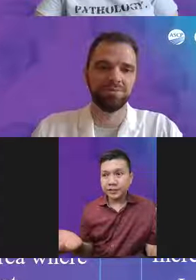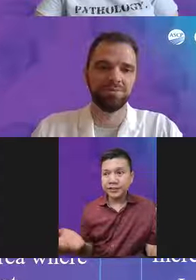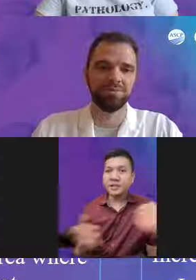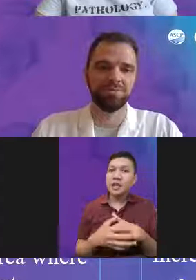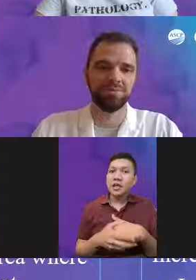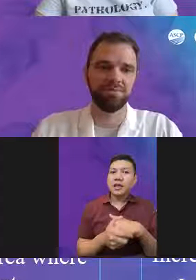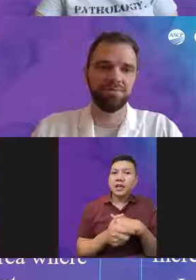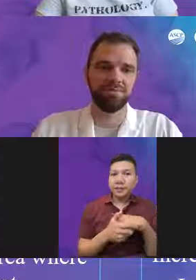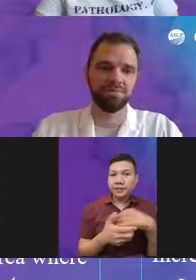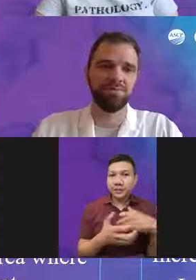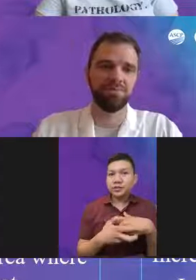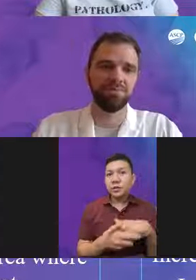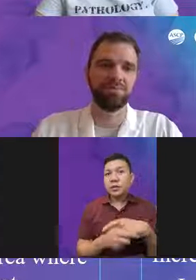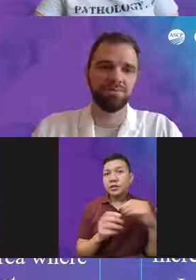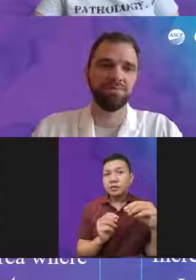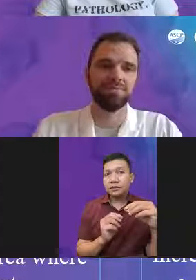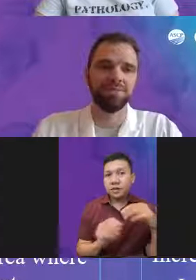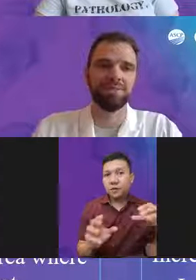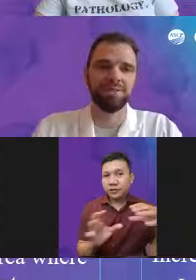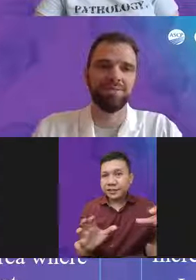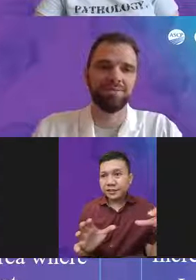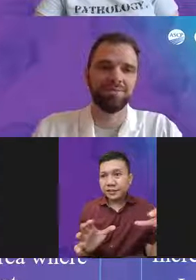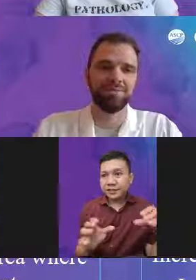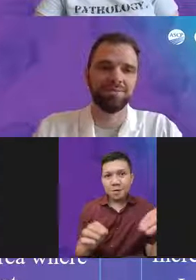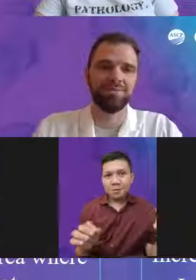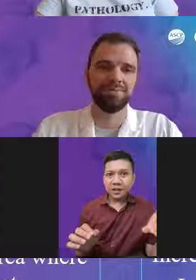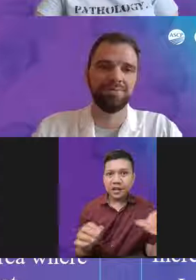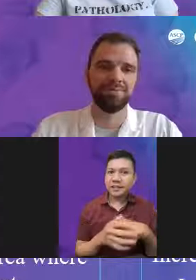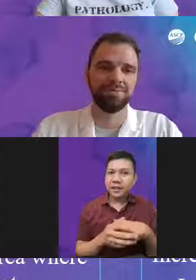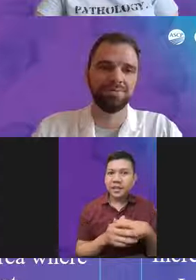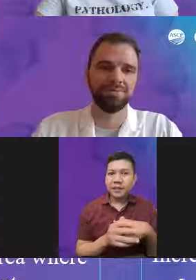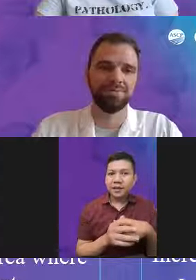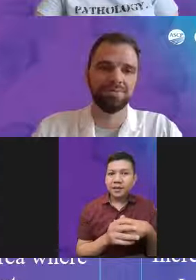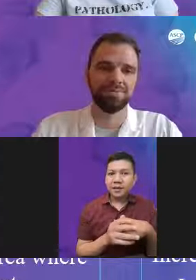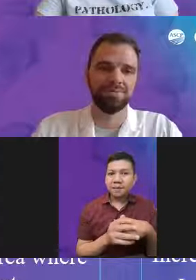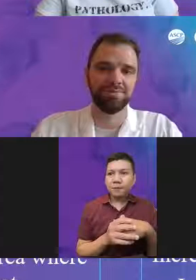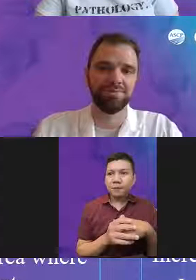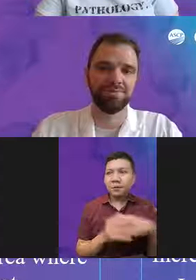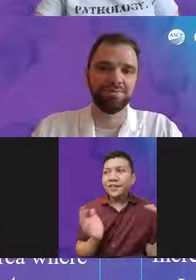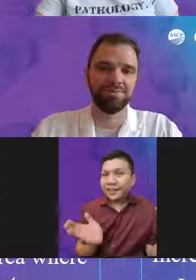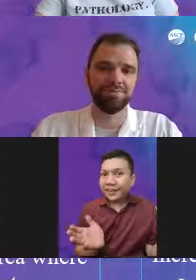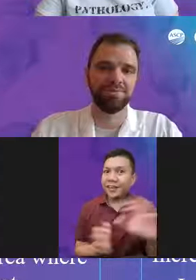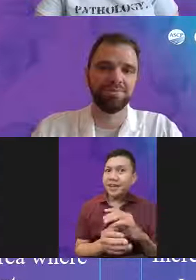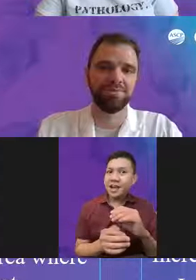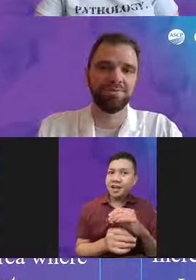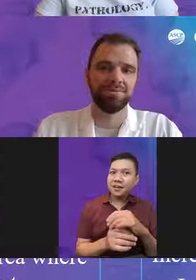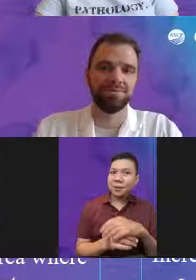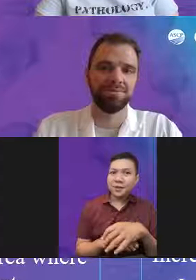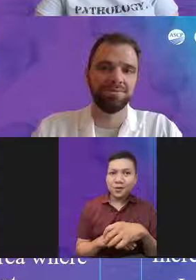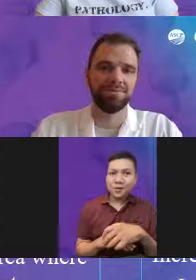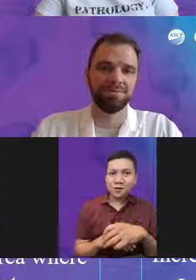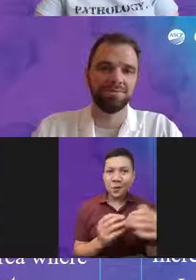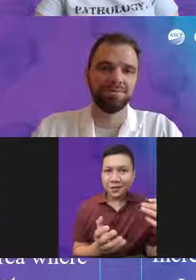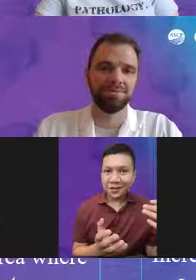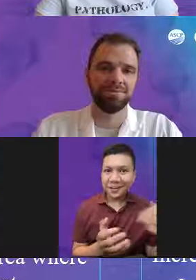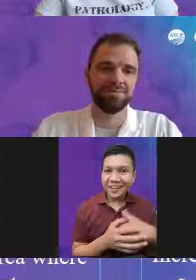myeloma patient. So those indices help a lot. And one thing that I was